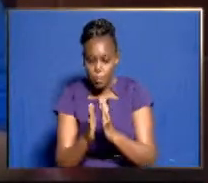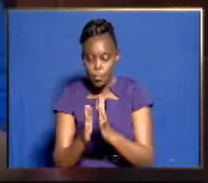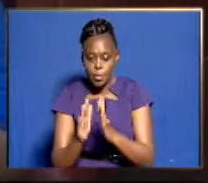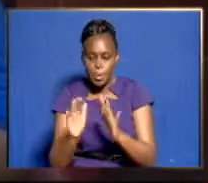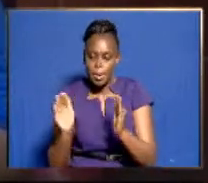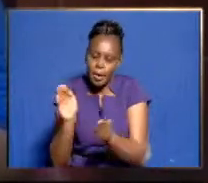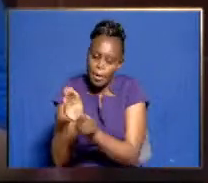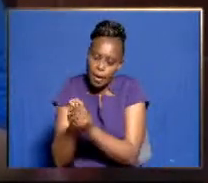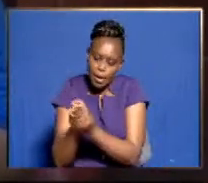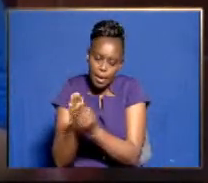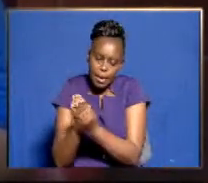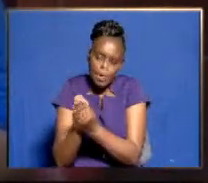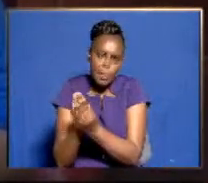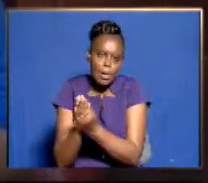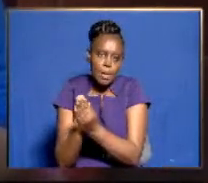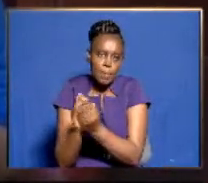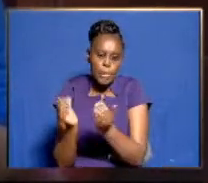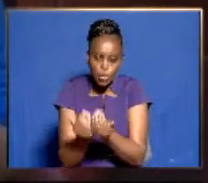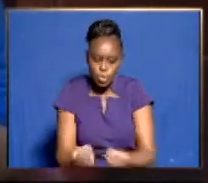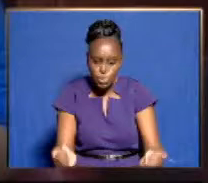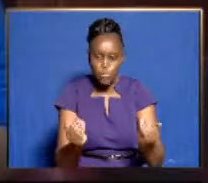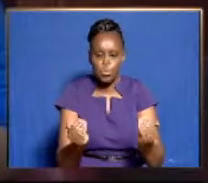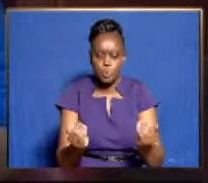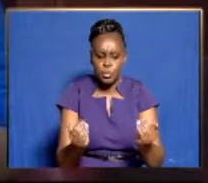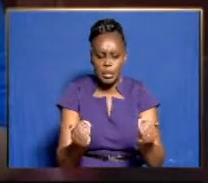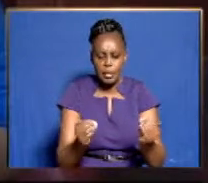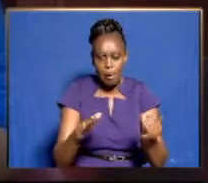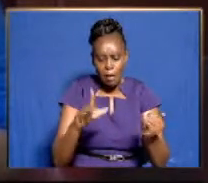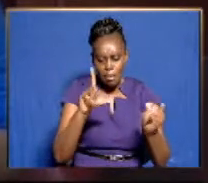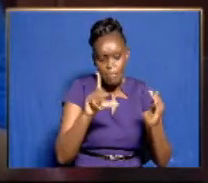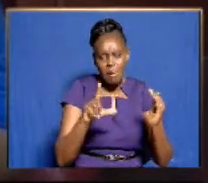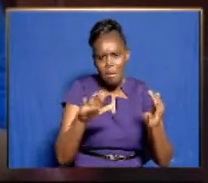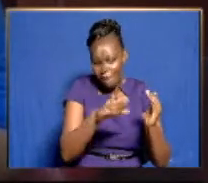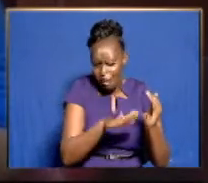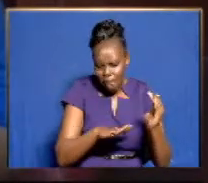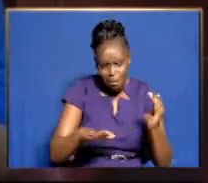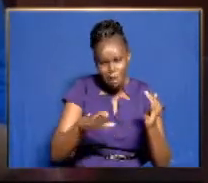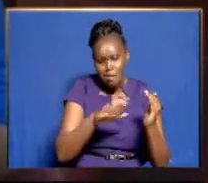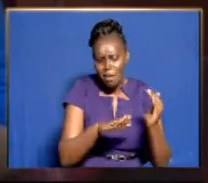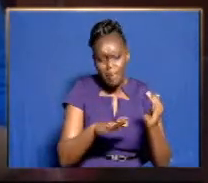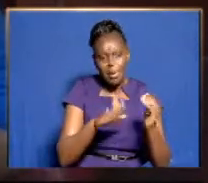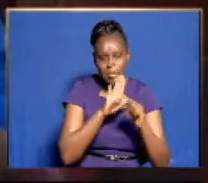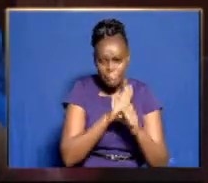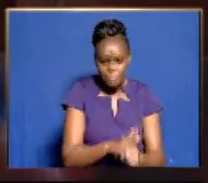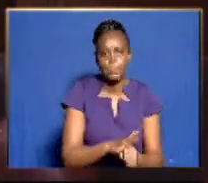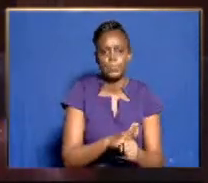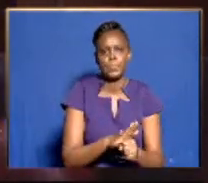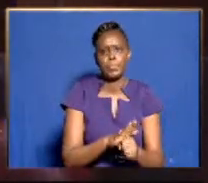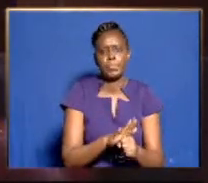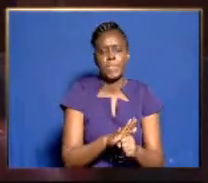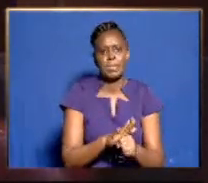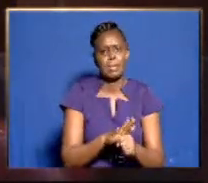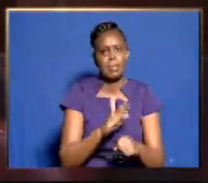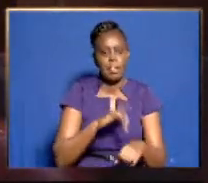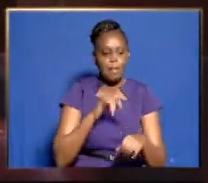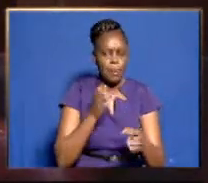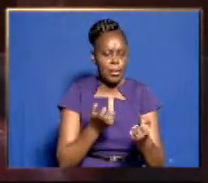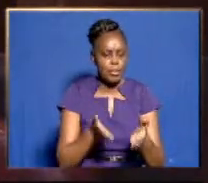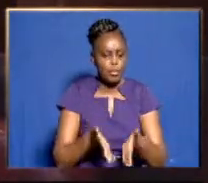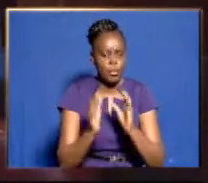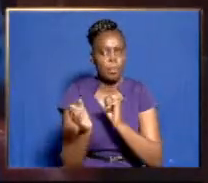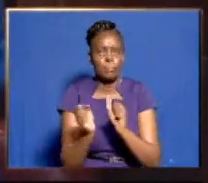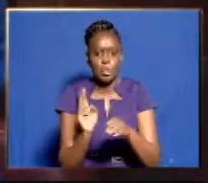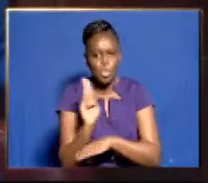schools is disadvantaged in areas not being administered in an effective manner. Mr. Speaker, one of the reasons